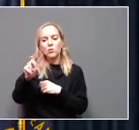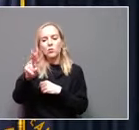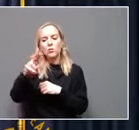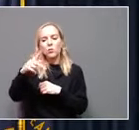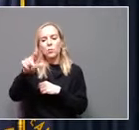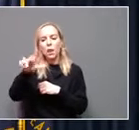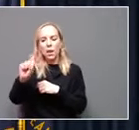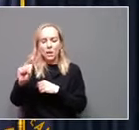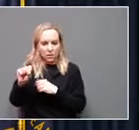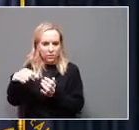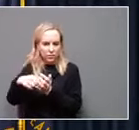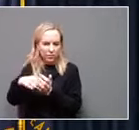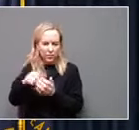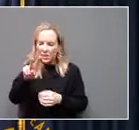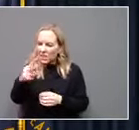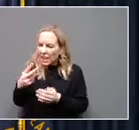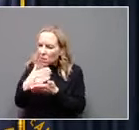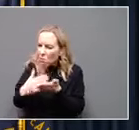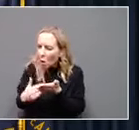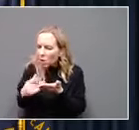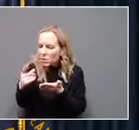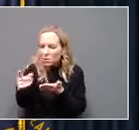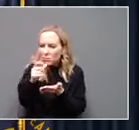Tell me that second part, Gil. You were fading.